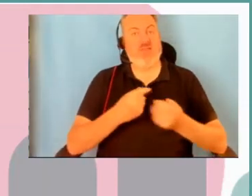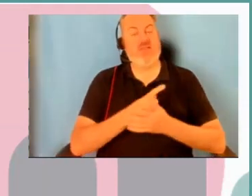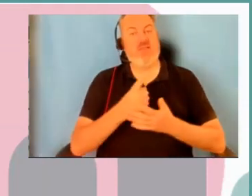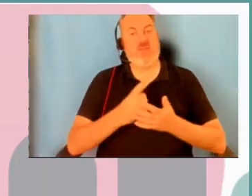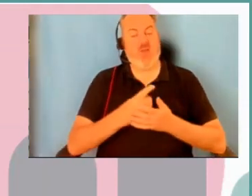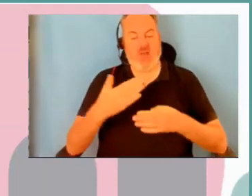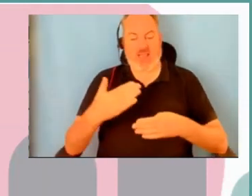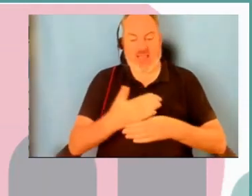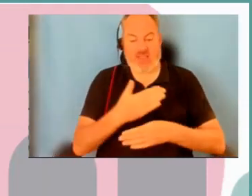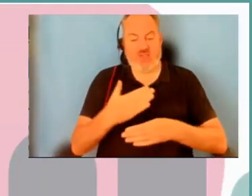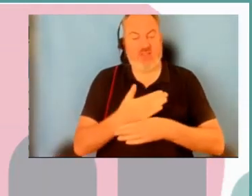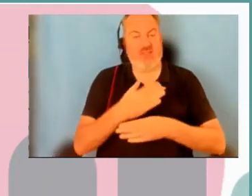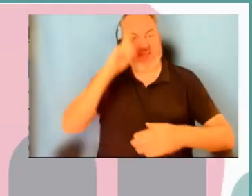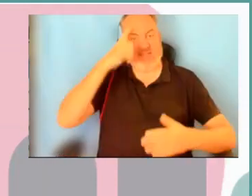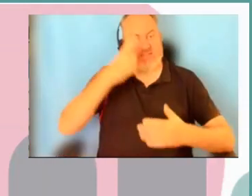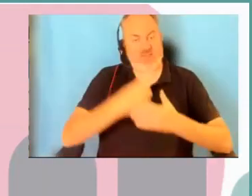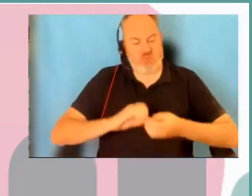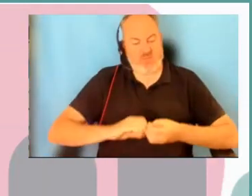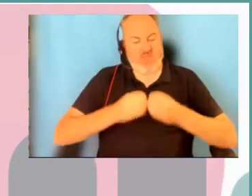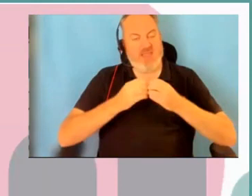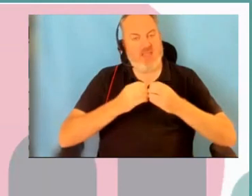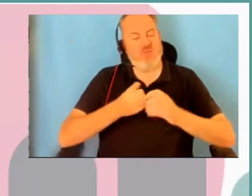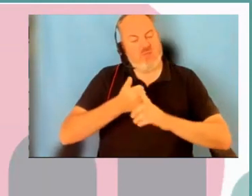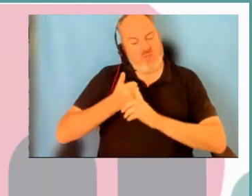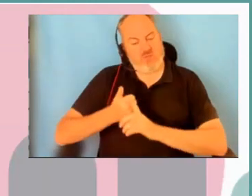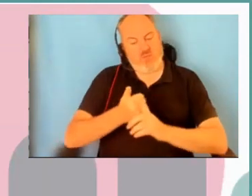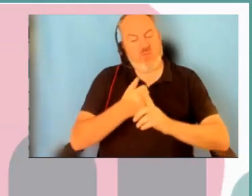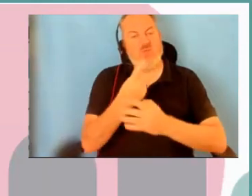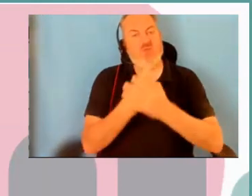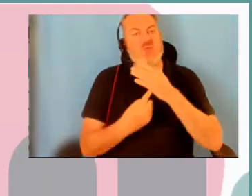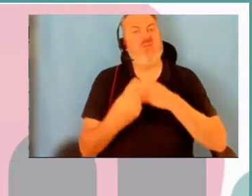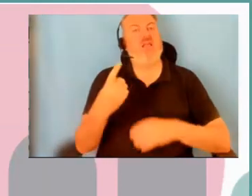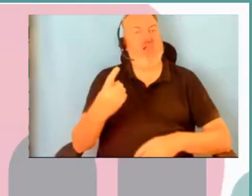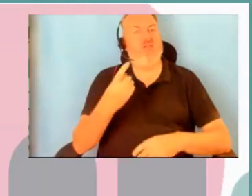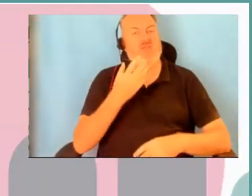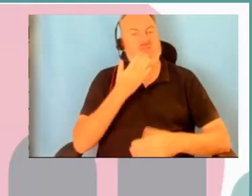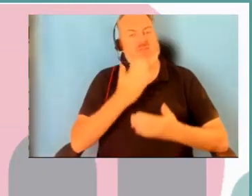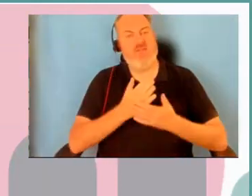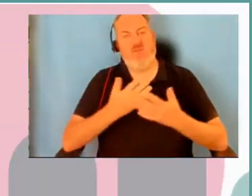and decisions that you take to look after yourself when living with a long-term condition.